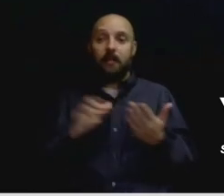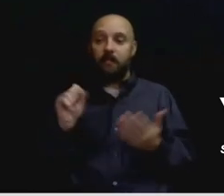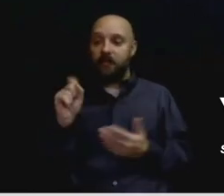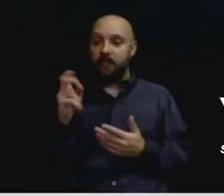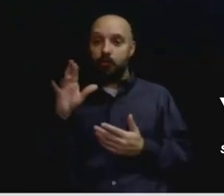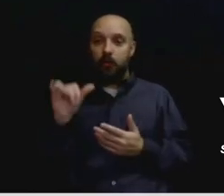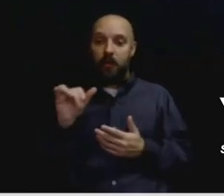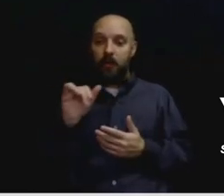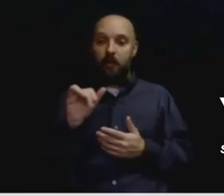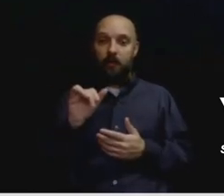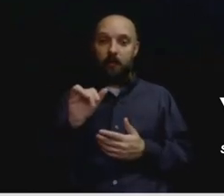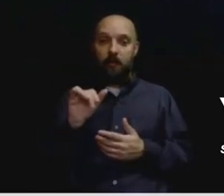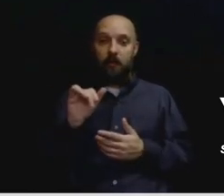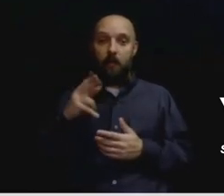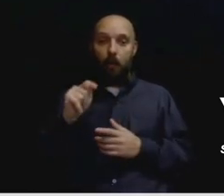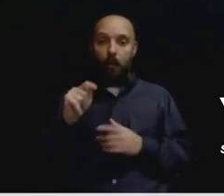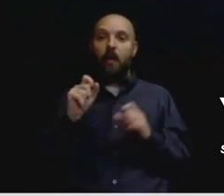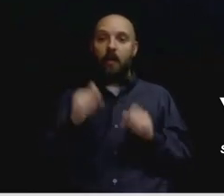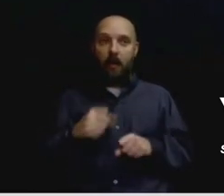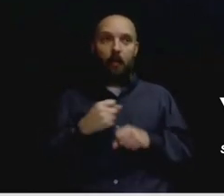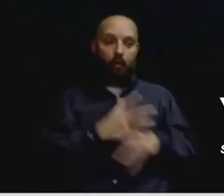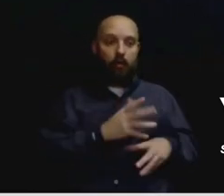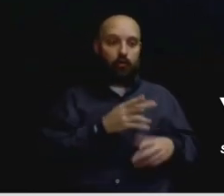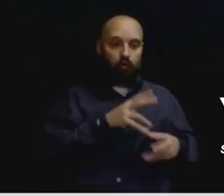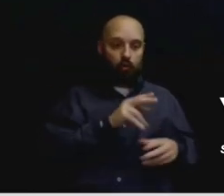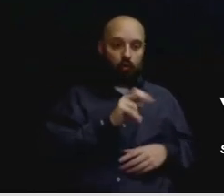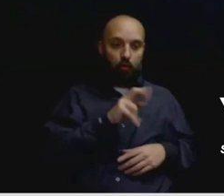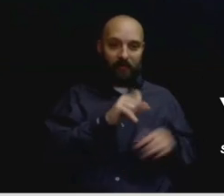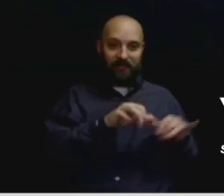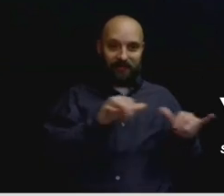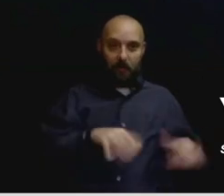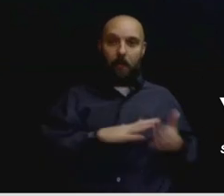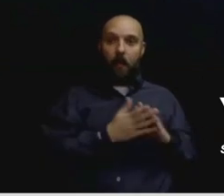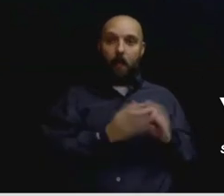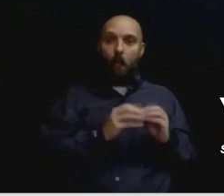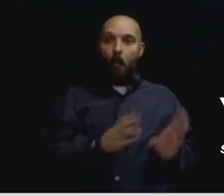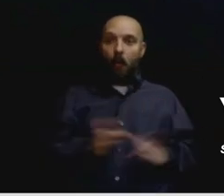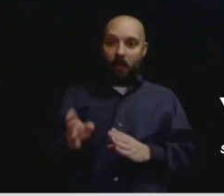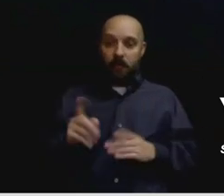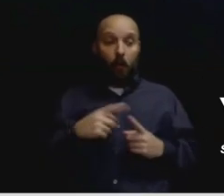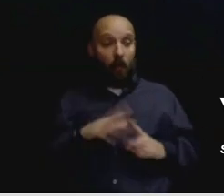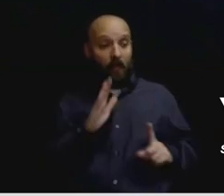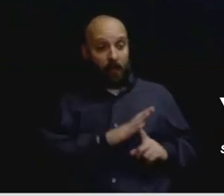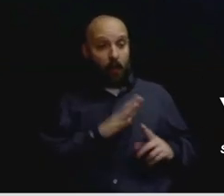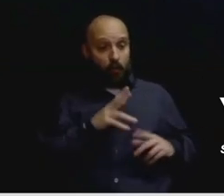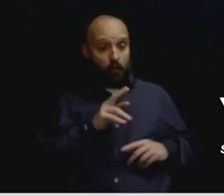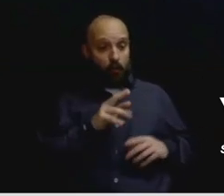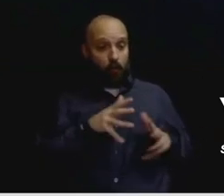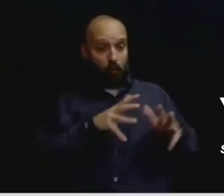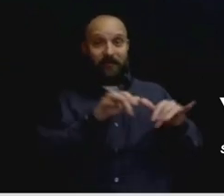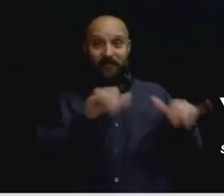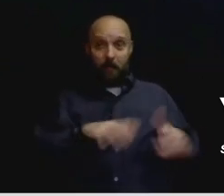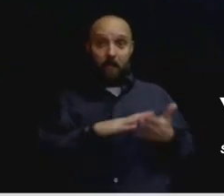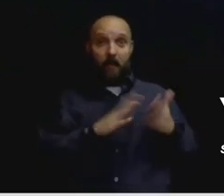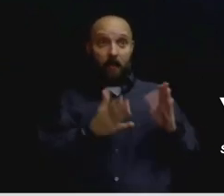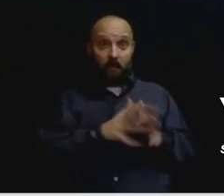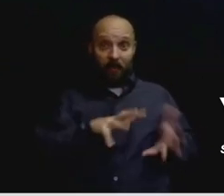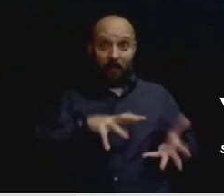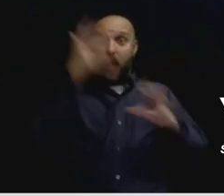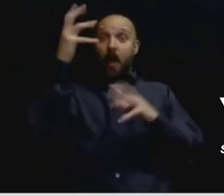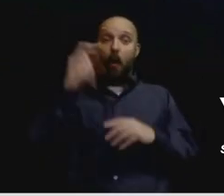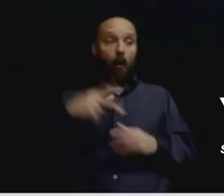very organizing to the nervous system. So when a person's nervous system feels chaotic, or they might be highly